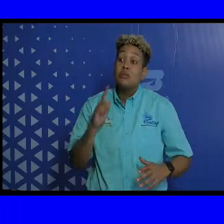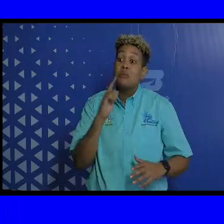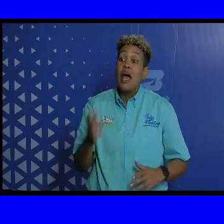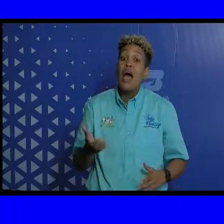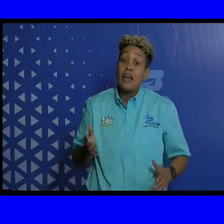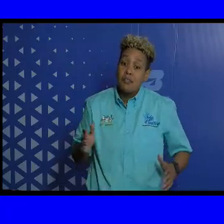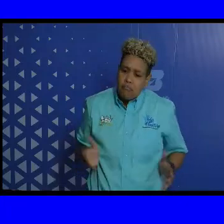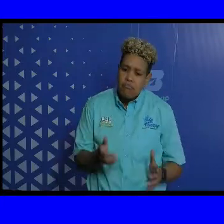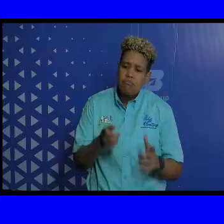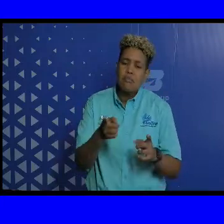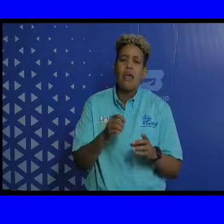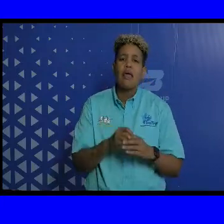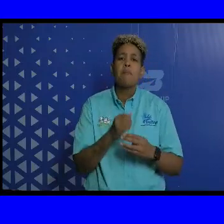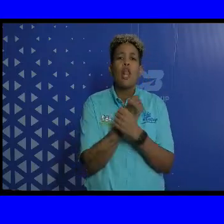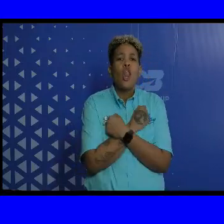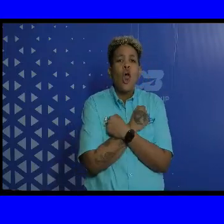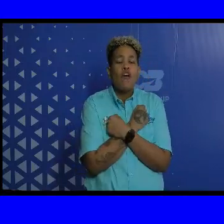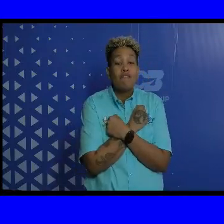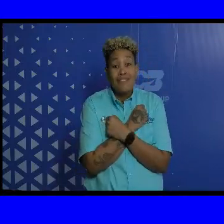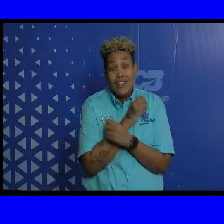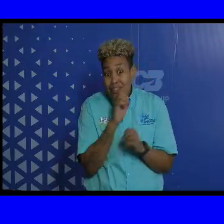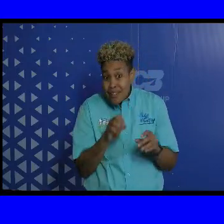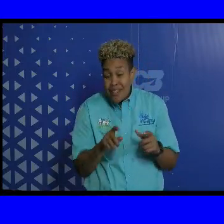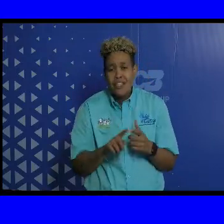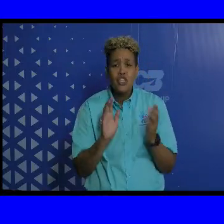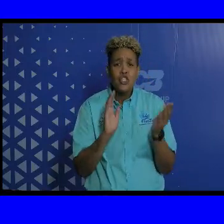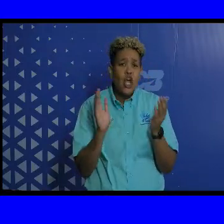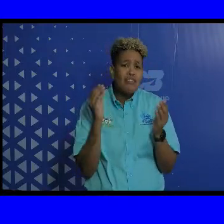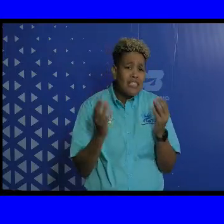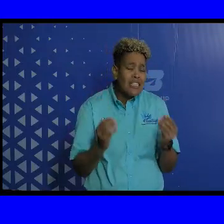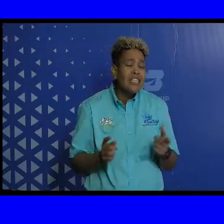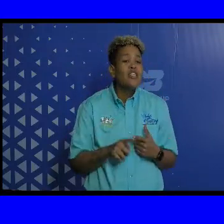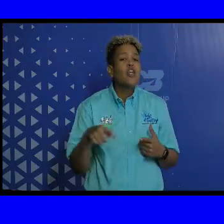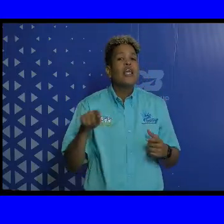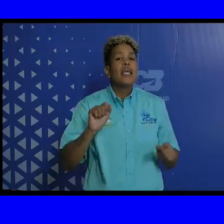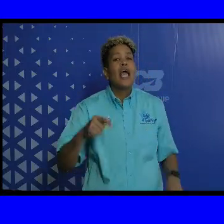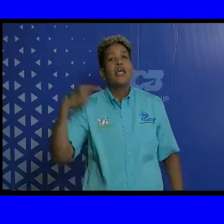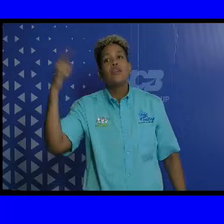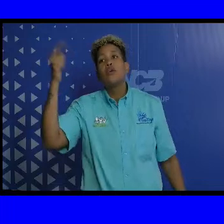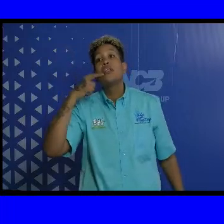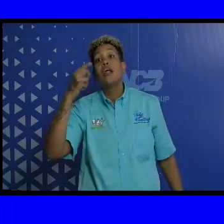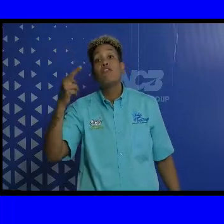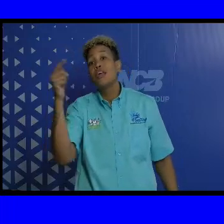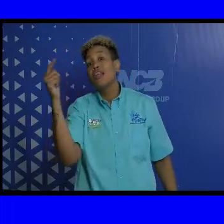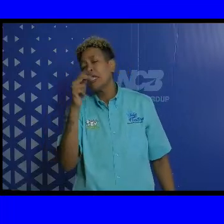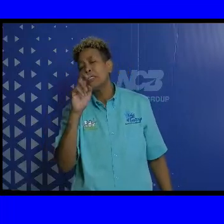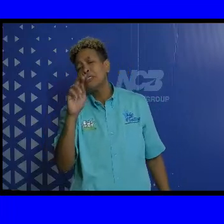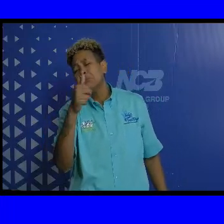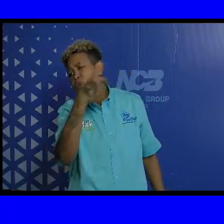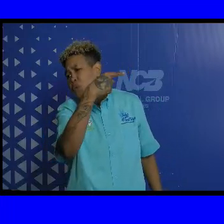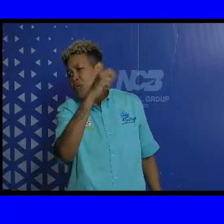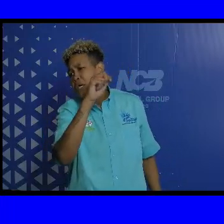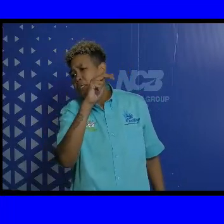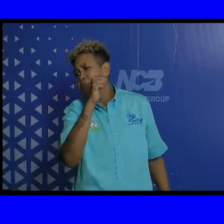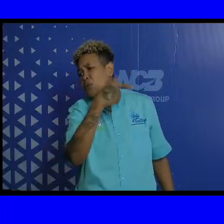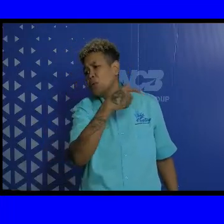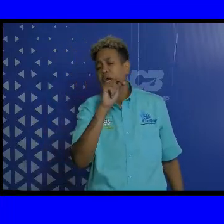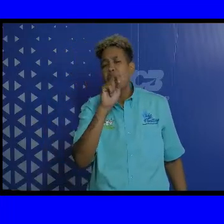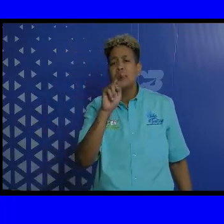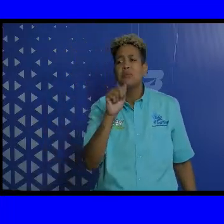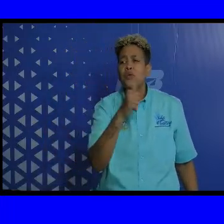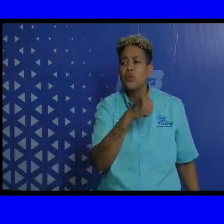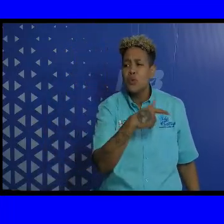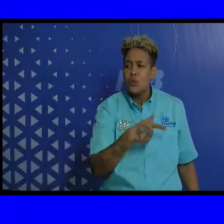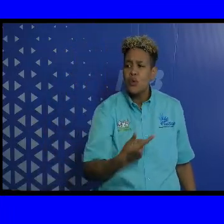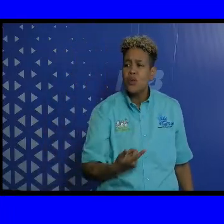envelope them in love, in services, so that they can go and tell their friends how good a job is being done